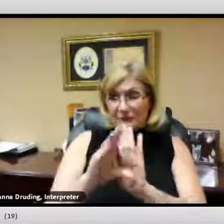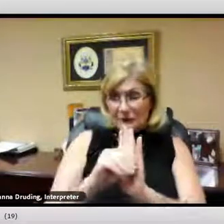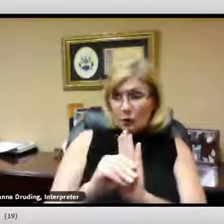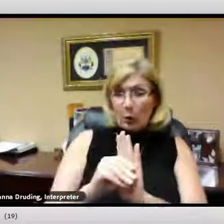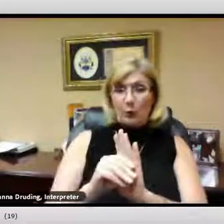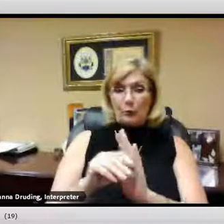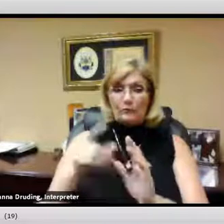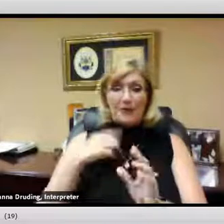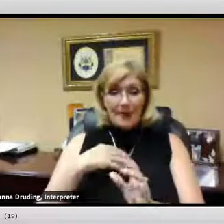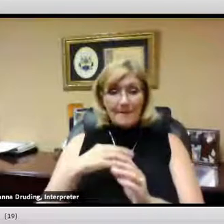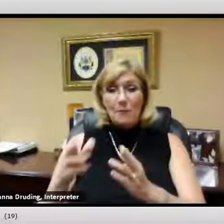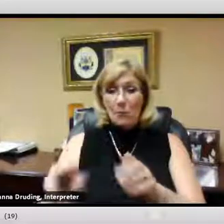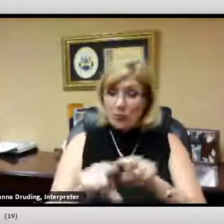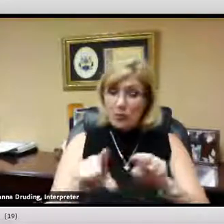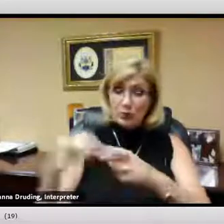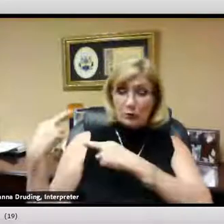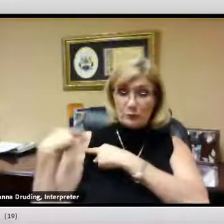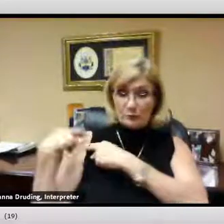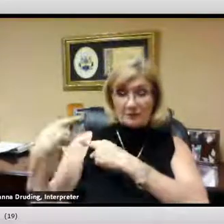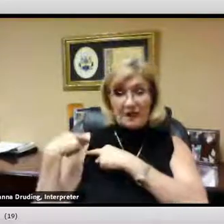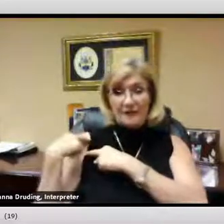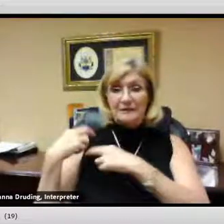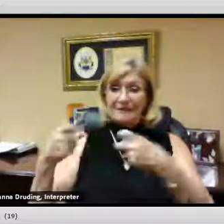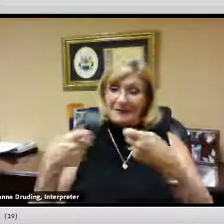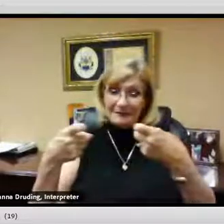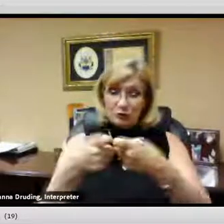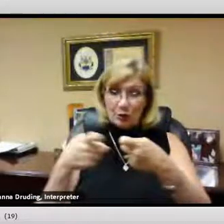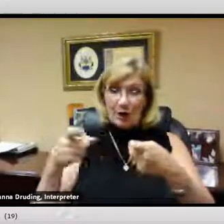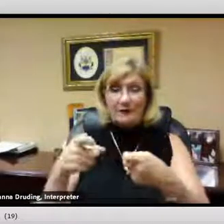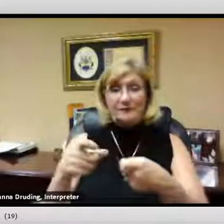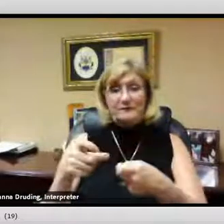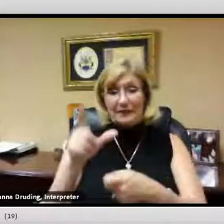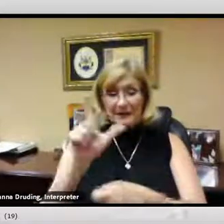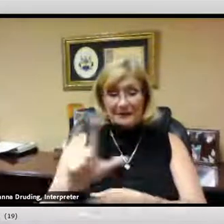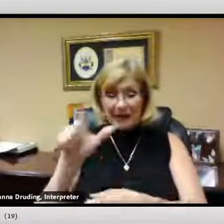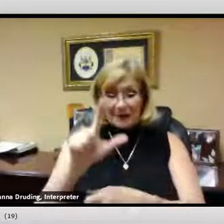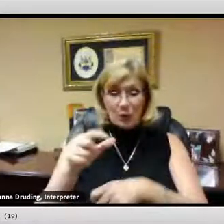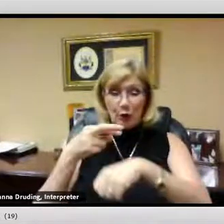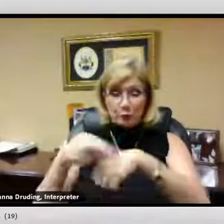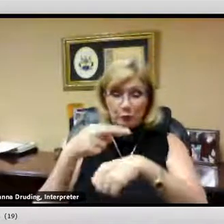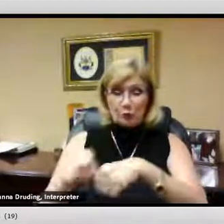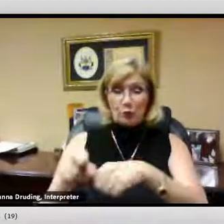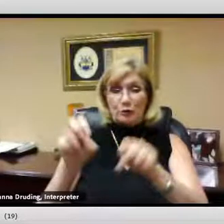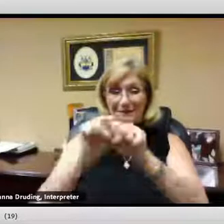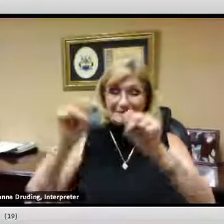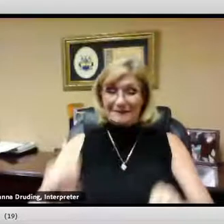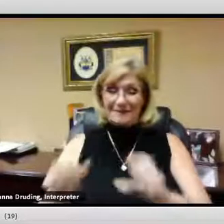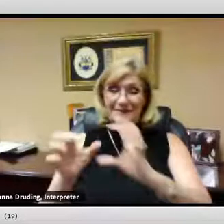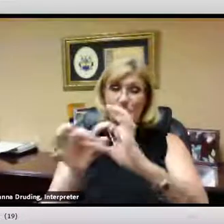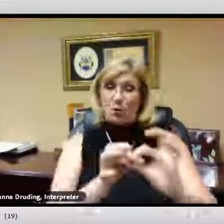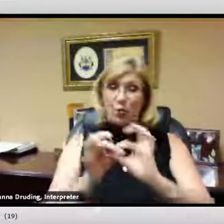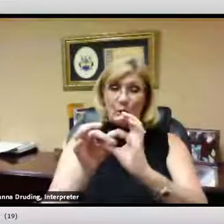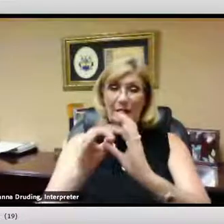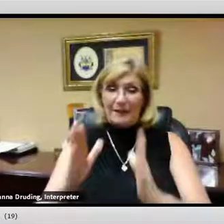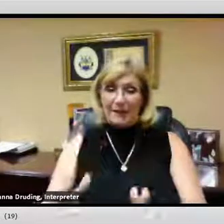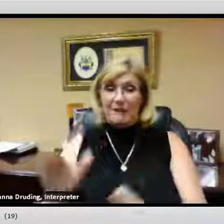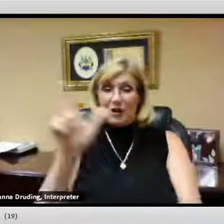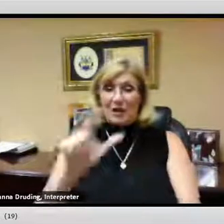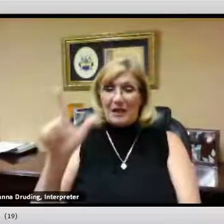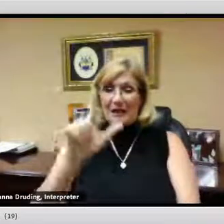the library's electronic resources, and so that falls under that systems heading. And I'm the system coordinator for the